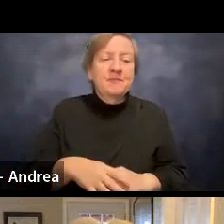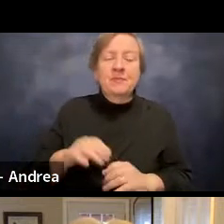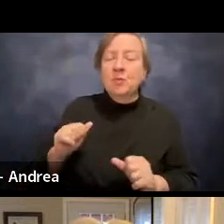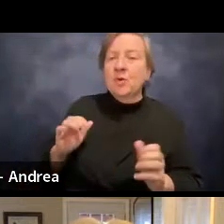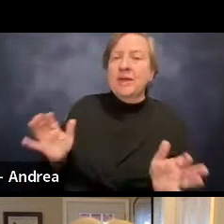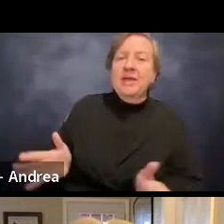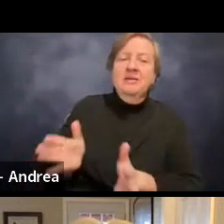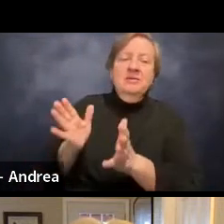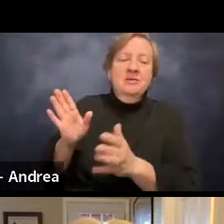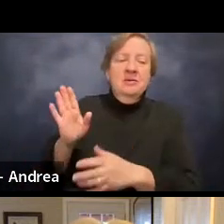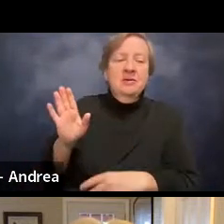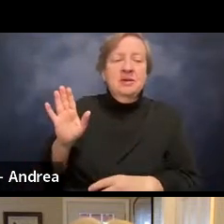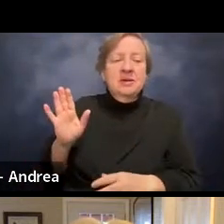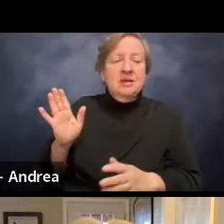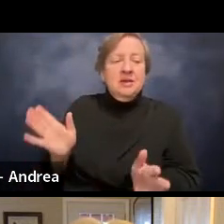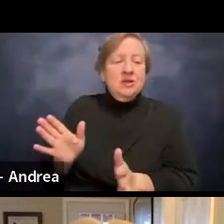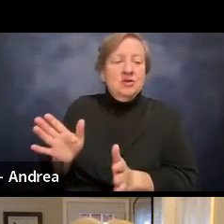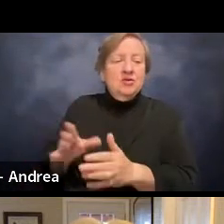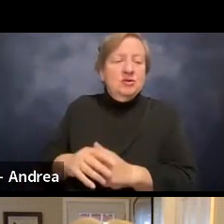encouragement.